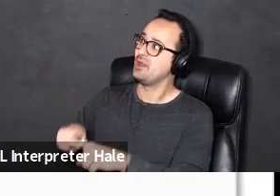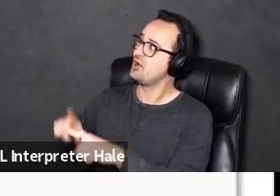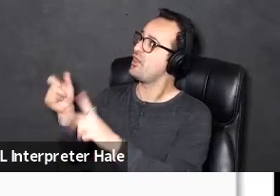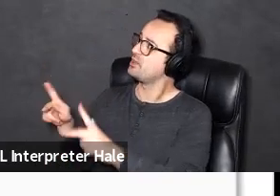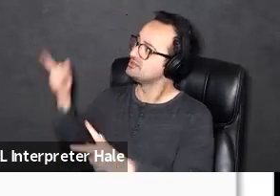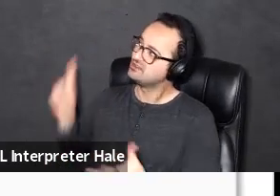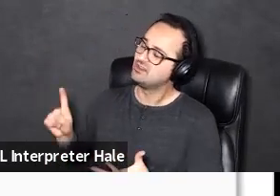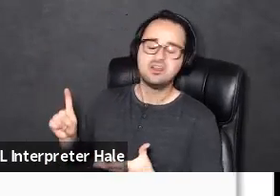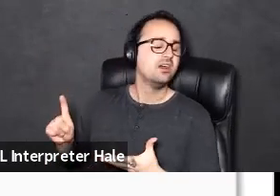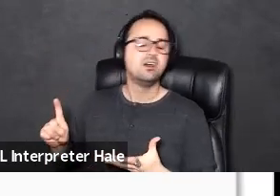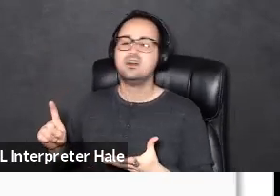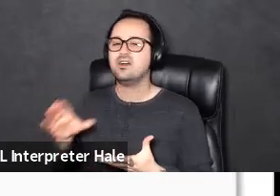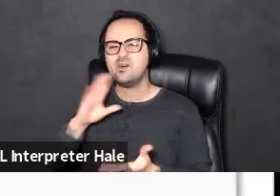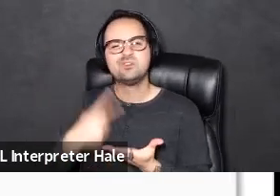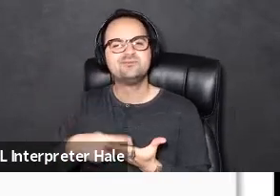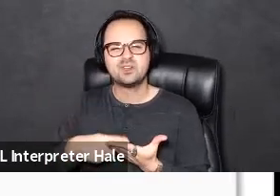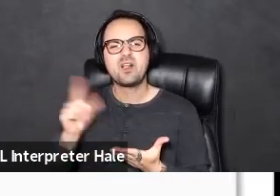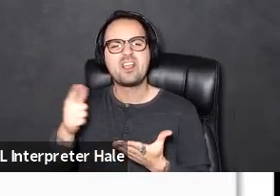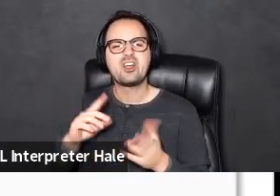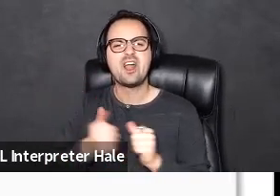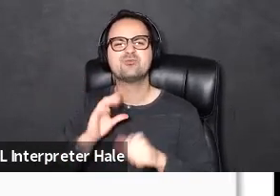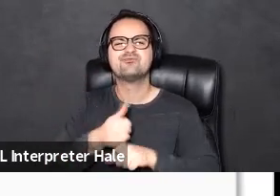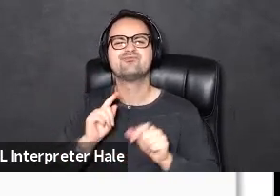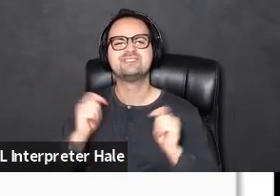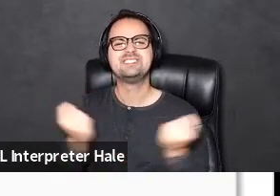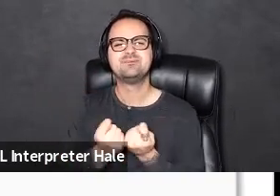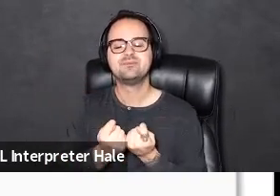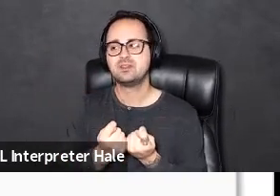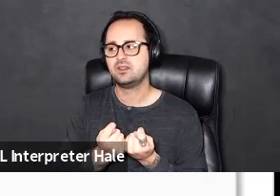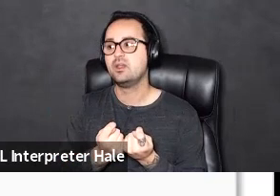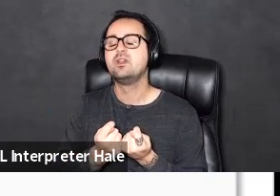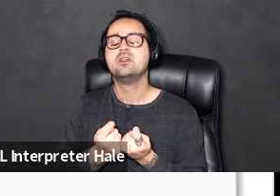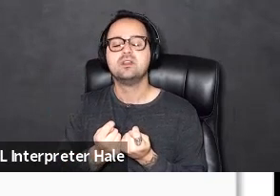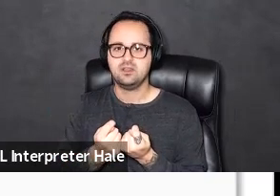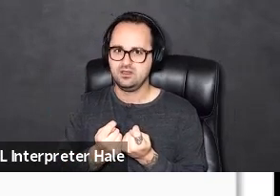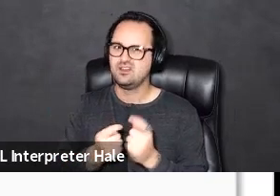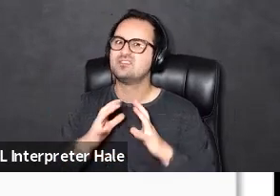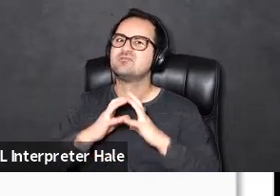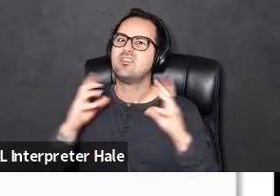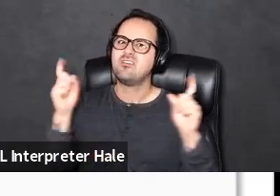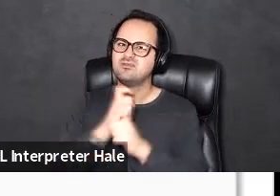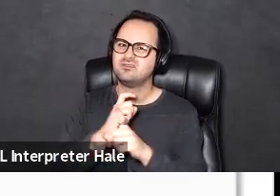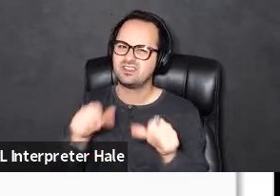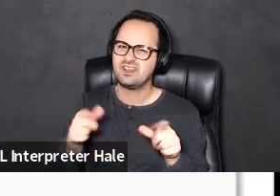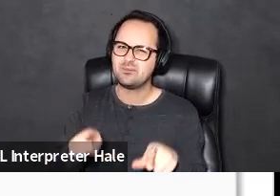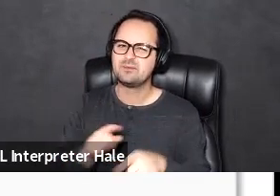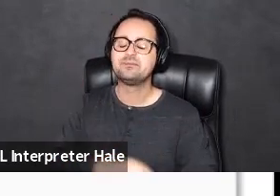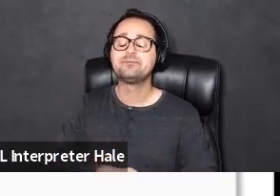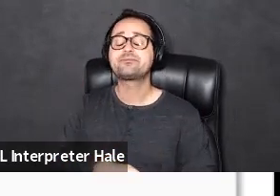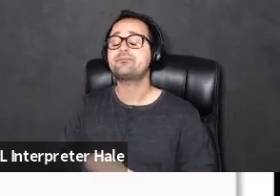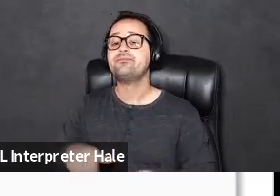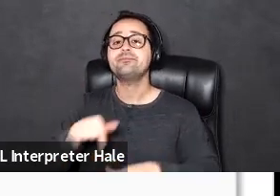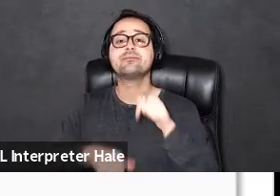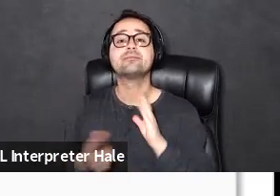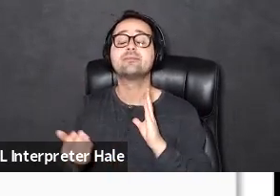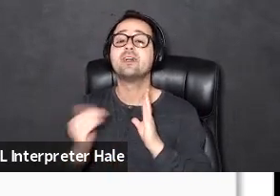at the end in terms of building out a team, where you really need to have a lot of pieces moving because there's a lot that can happen there. So again,